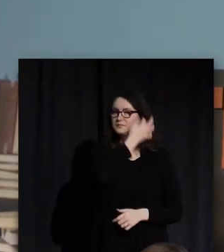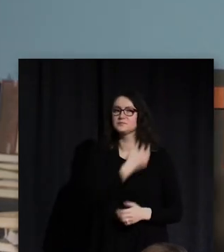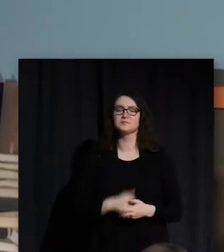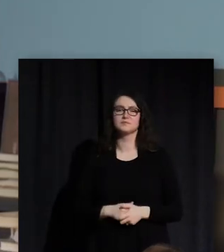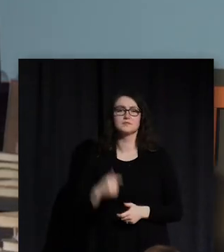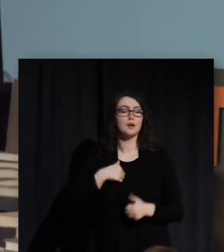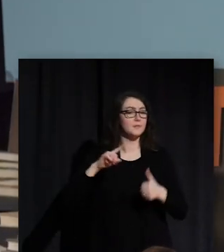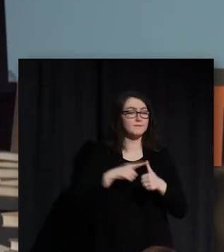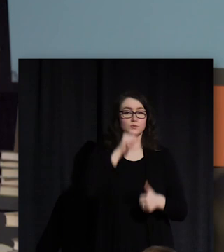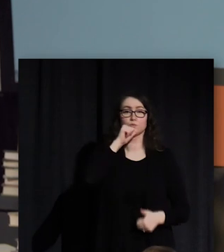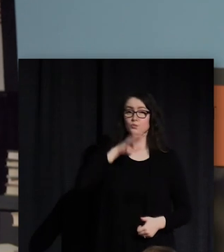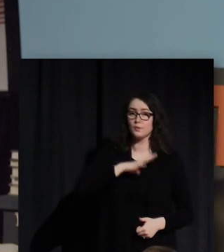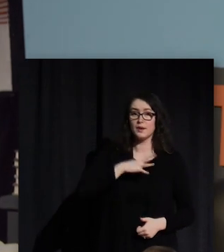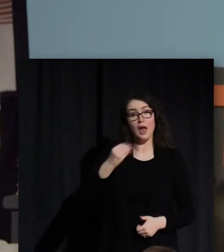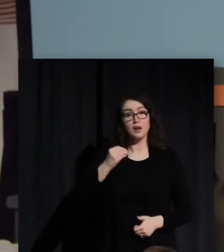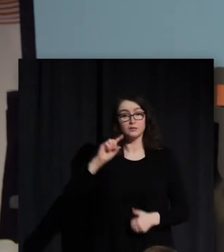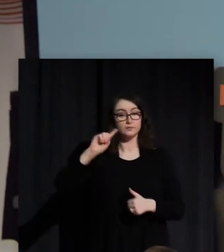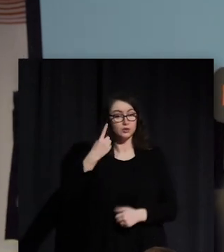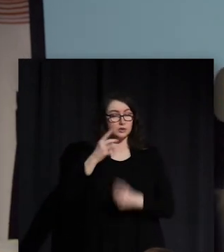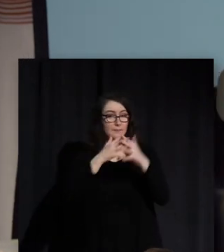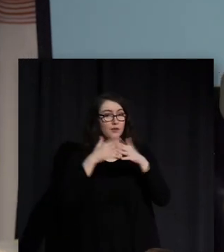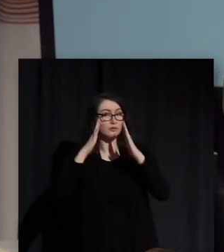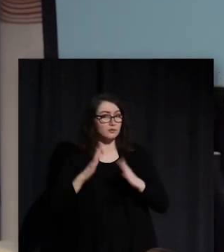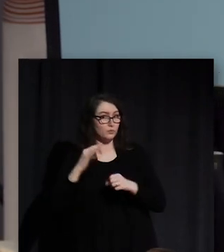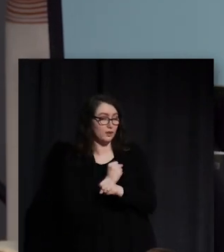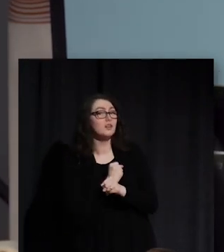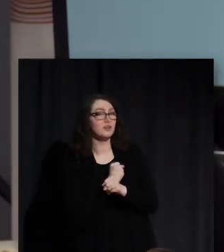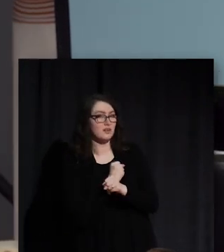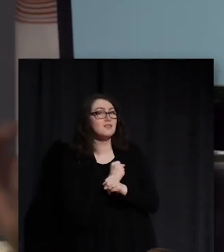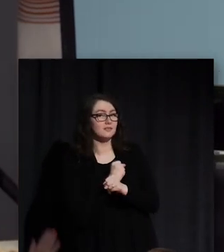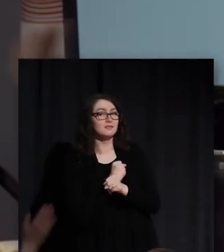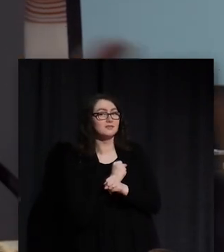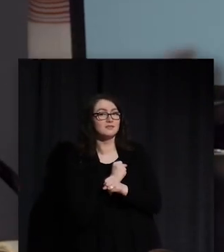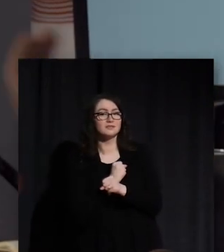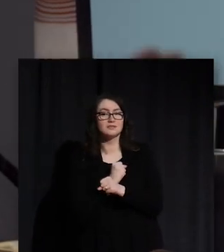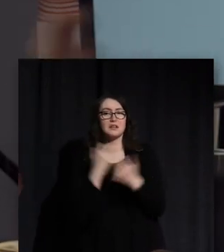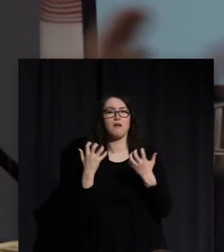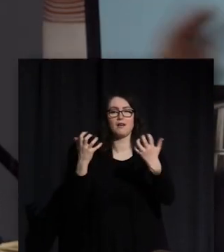I'm the first woman and the first American to win this race overall.